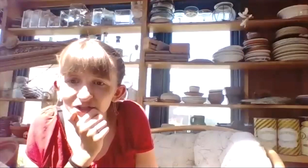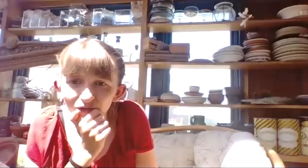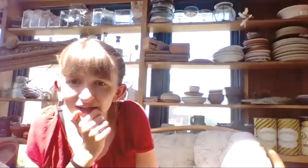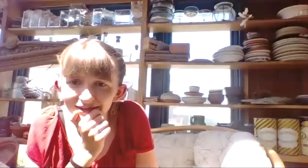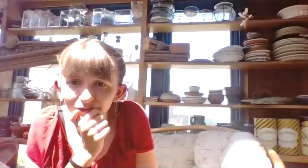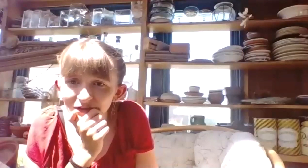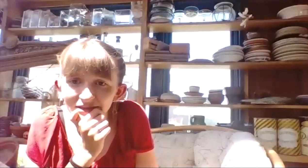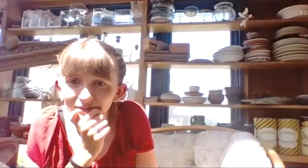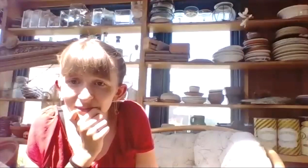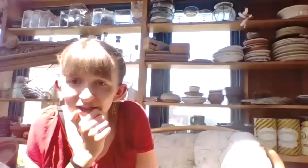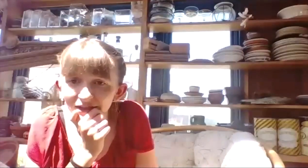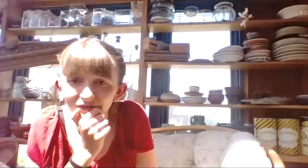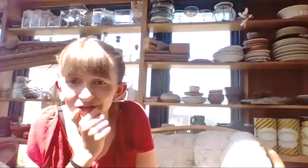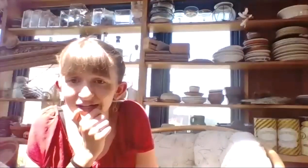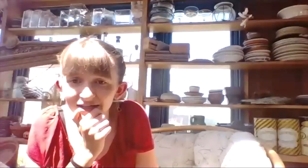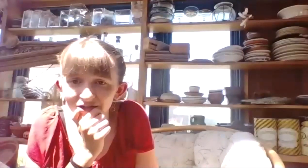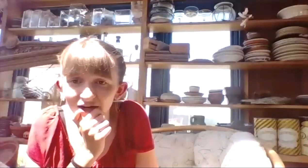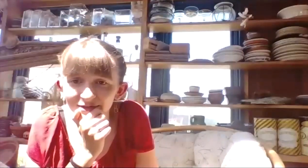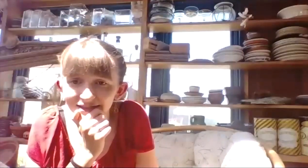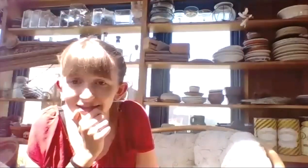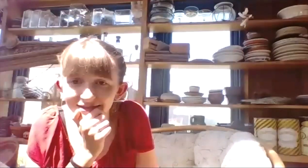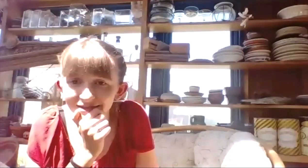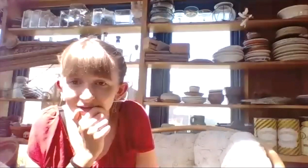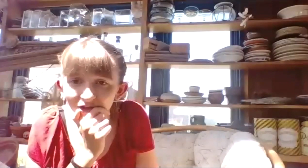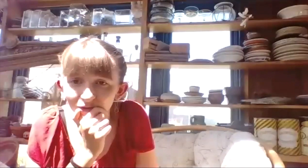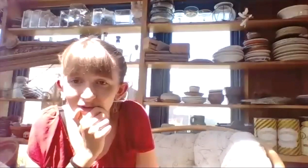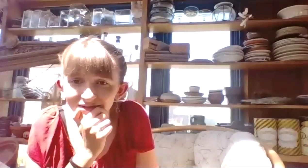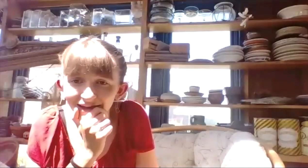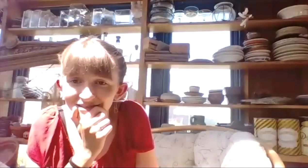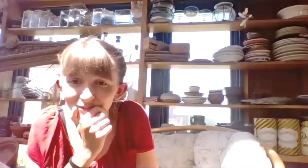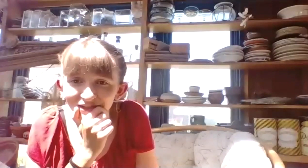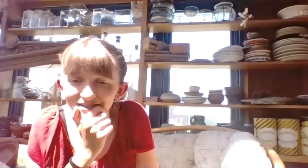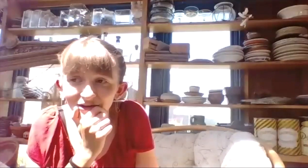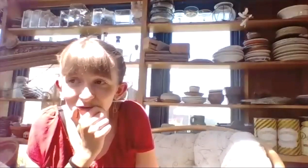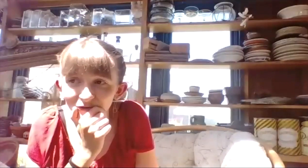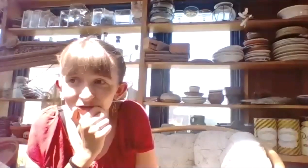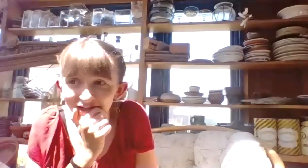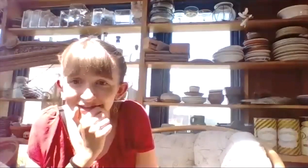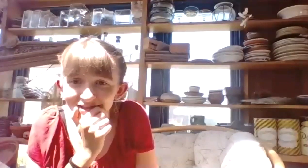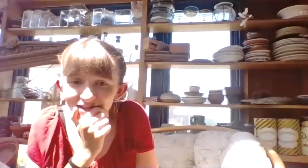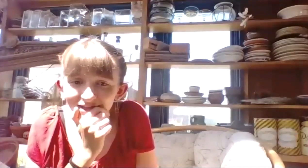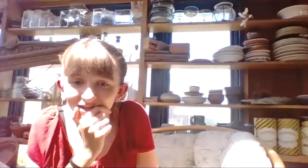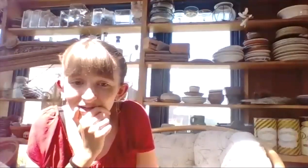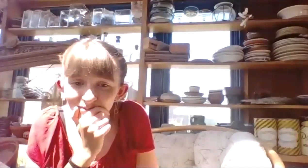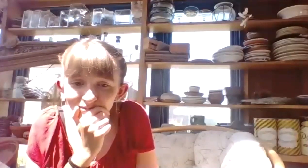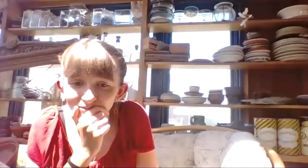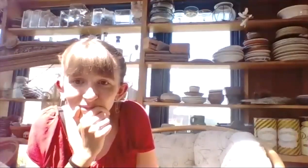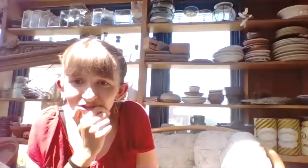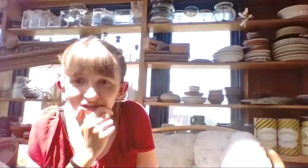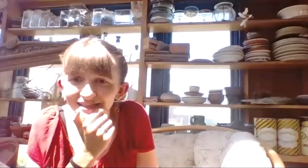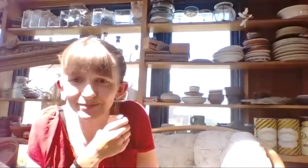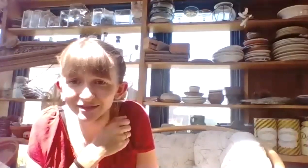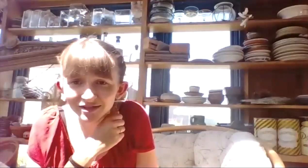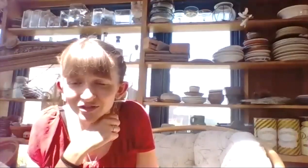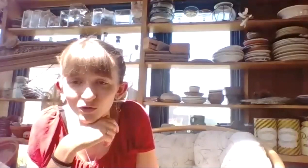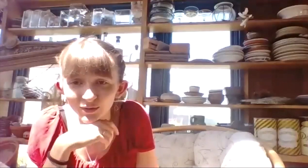They do get really big. Even Triceratops is, it ends up being several tons, much